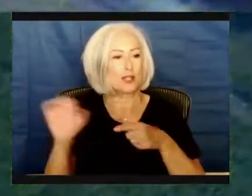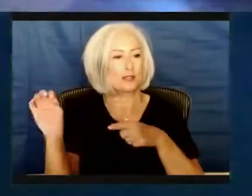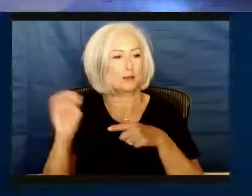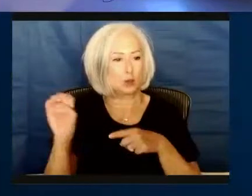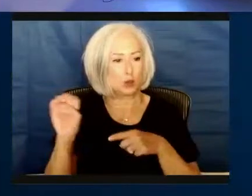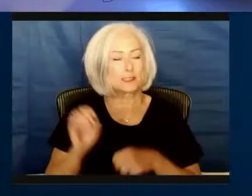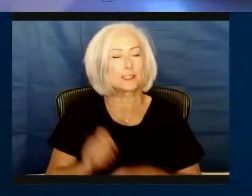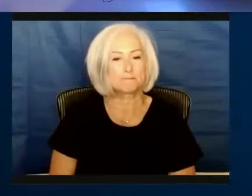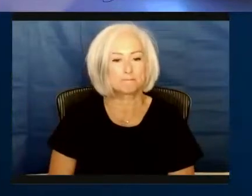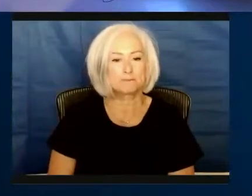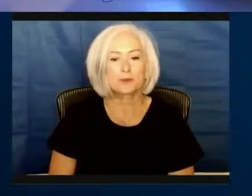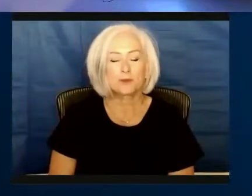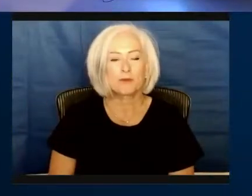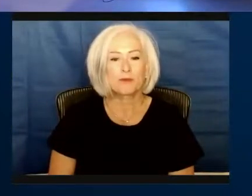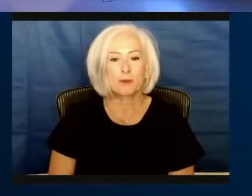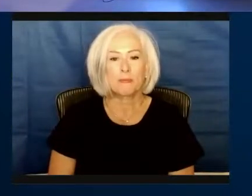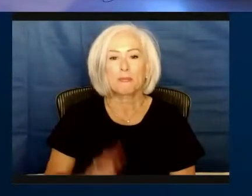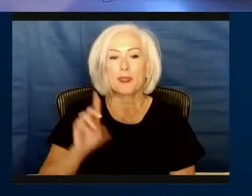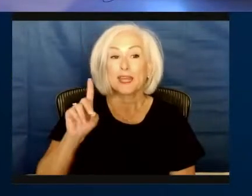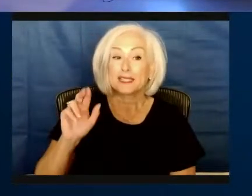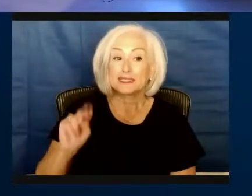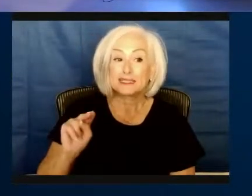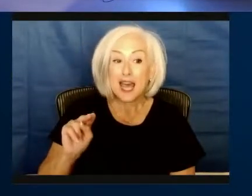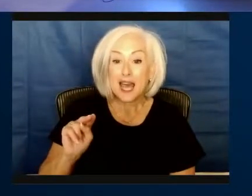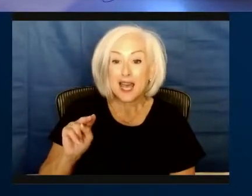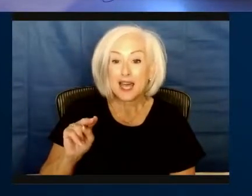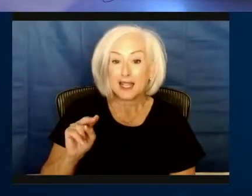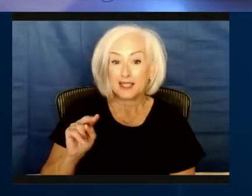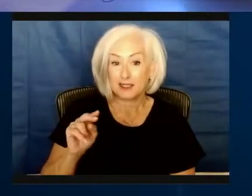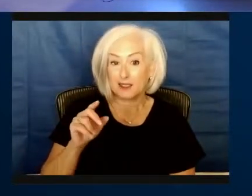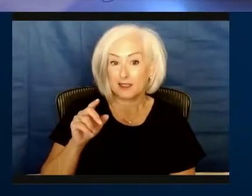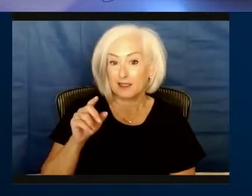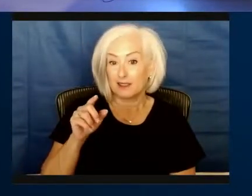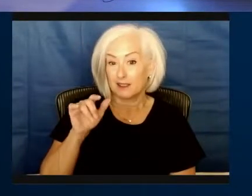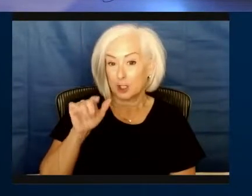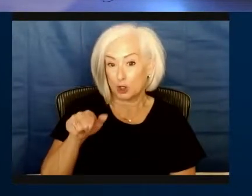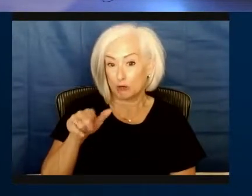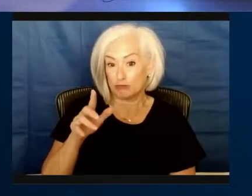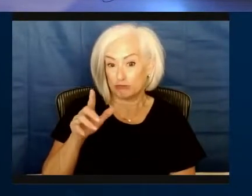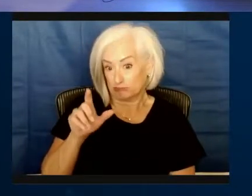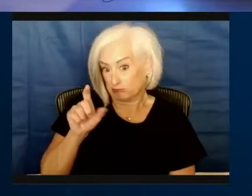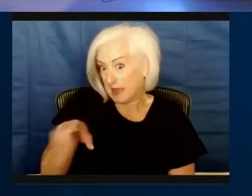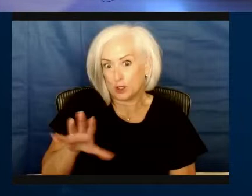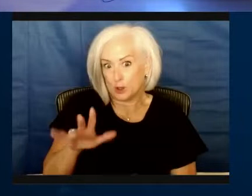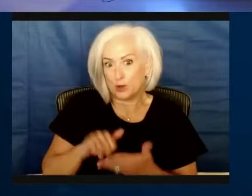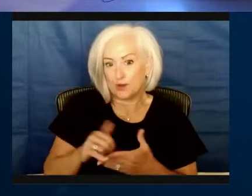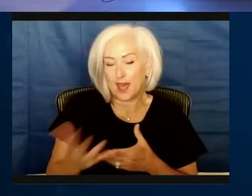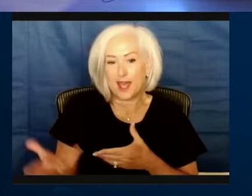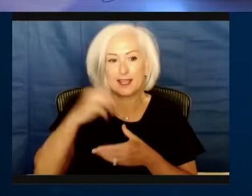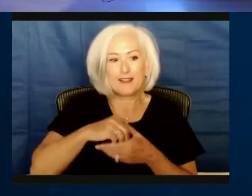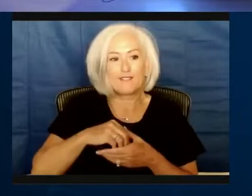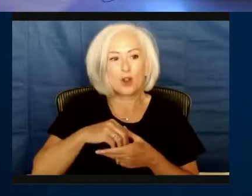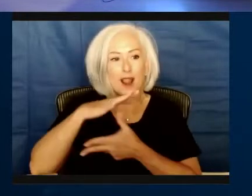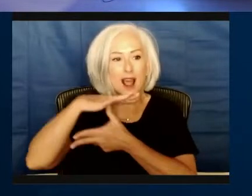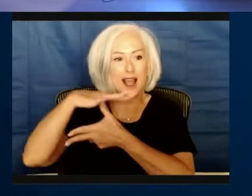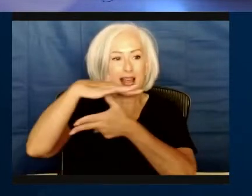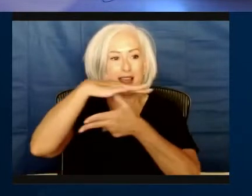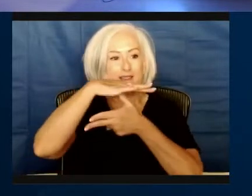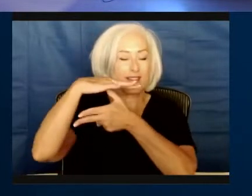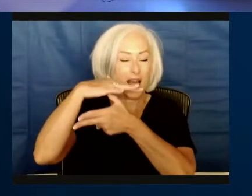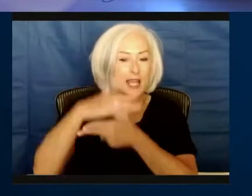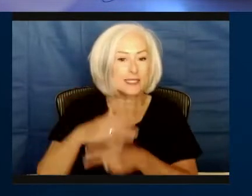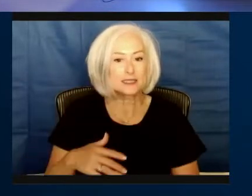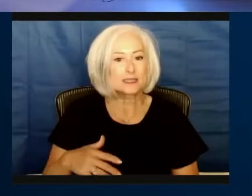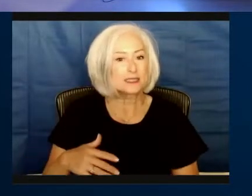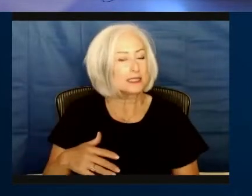and Dan, I know you guys have to be doing that as part of Life Flight, because we depend on Life Flight. Every patient as well, how much people depend on Life